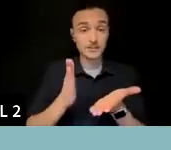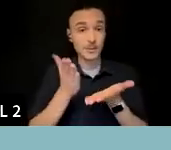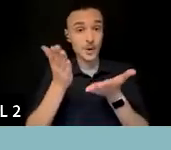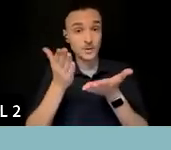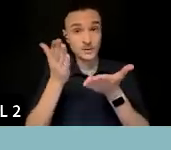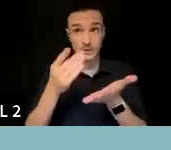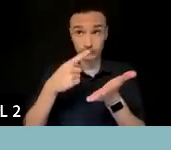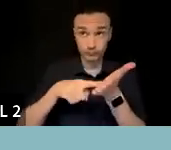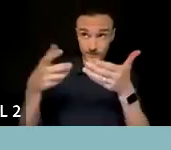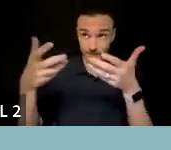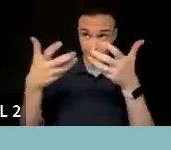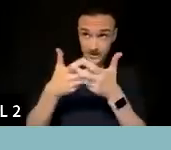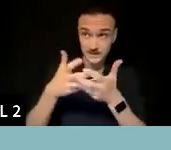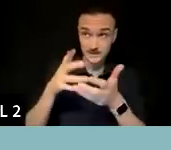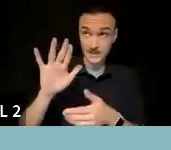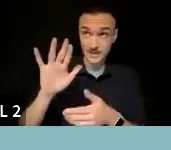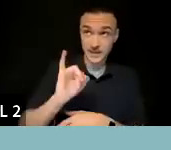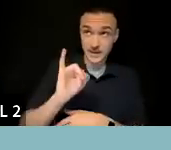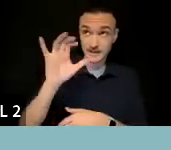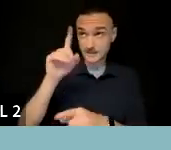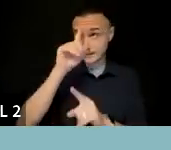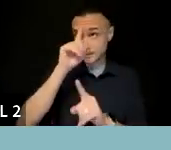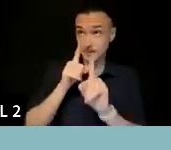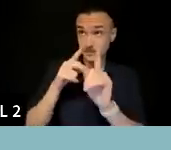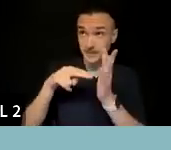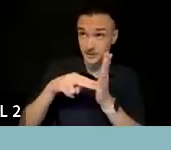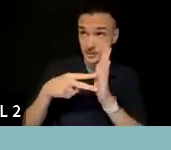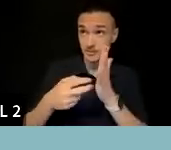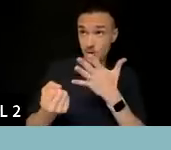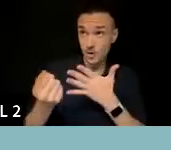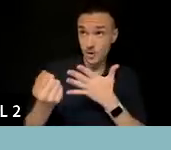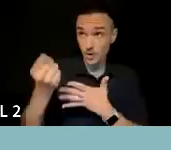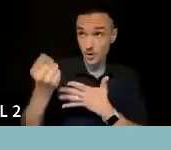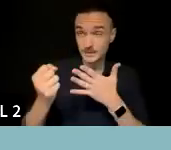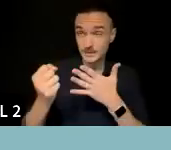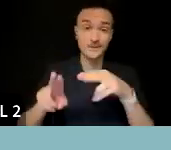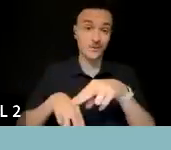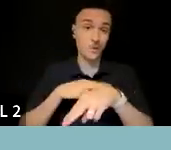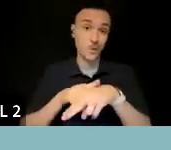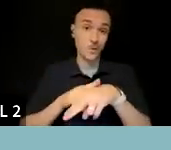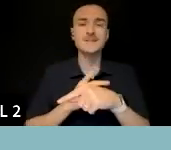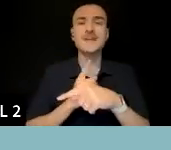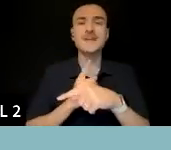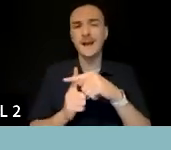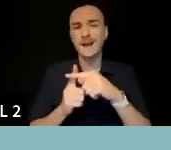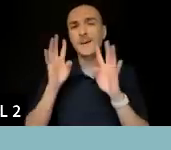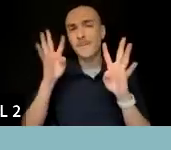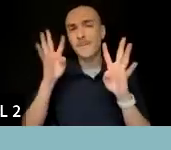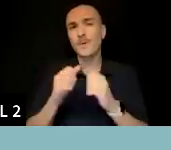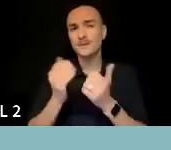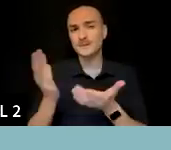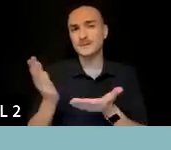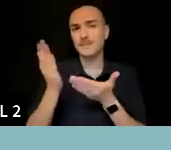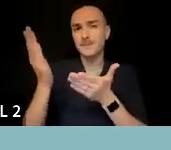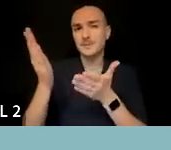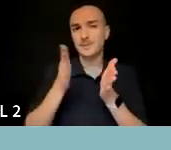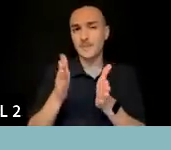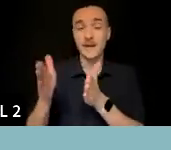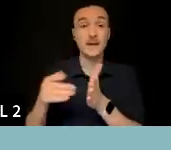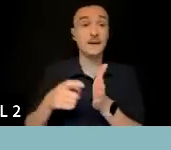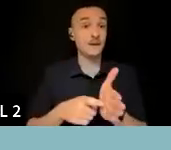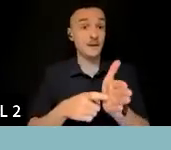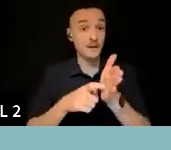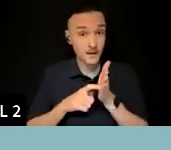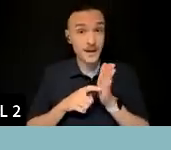IC mission and priorities, of course, and develop a submission plan. That submission plan should include identifying the submission method